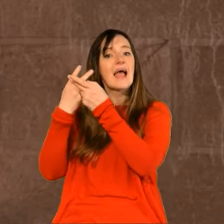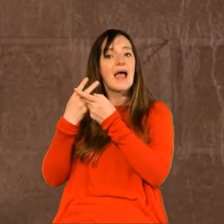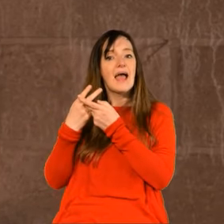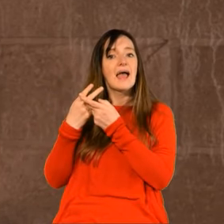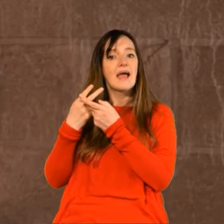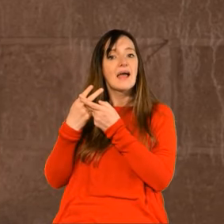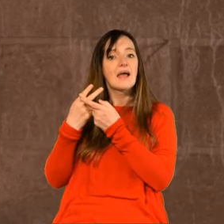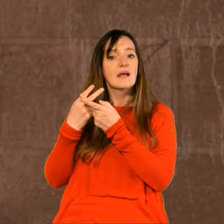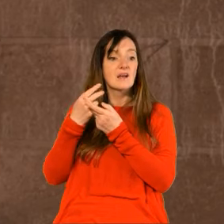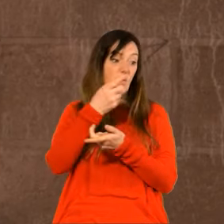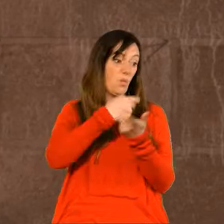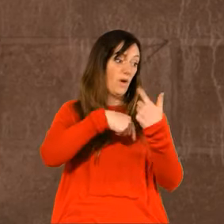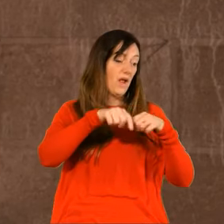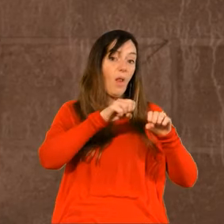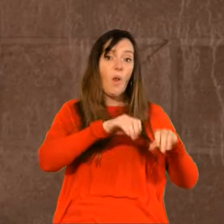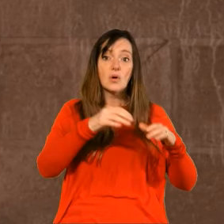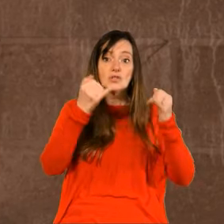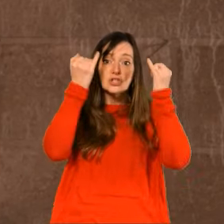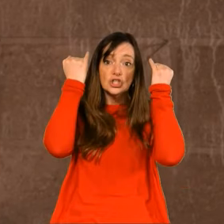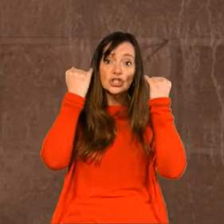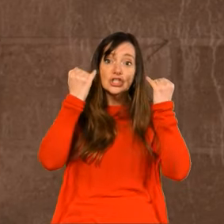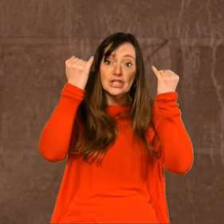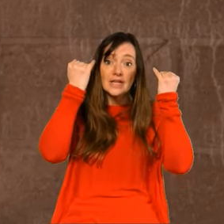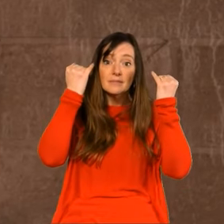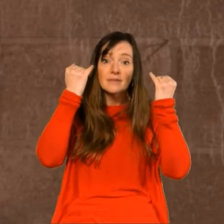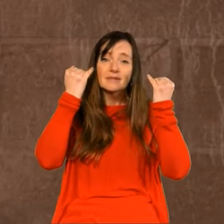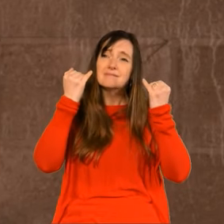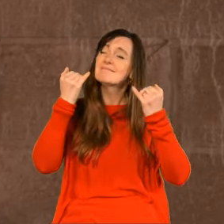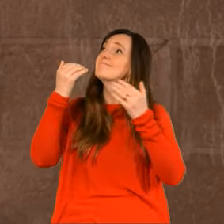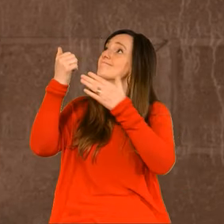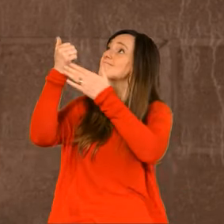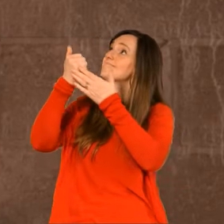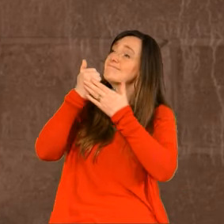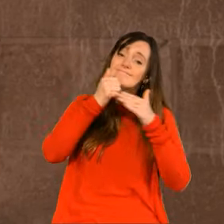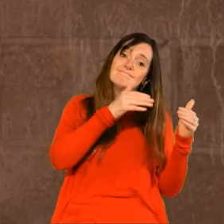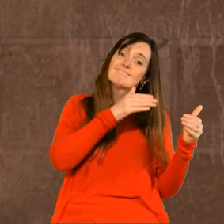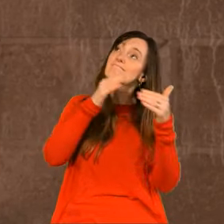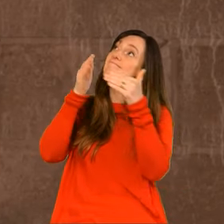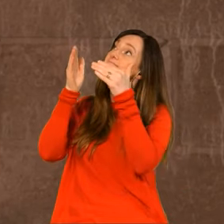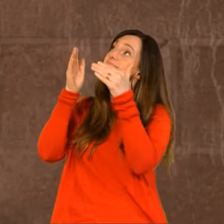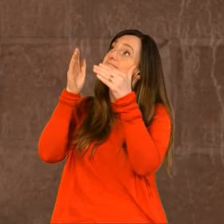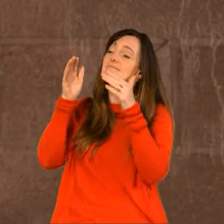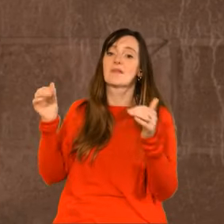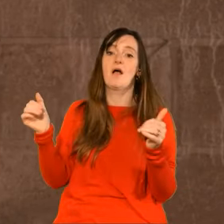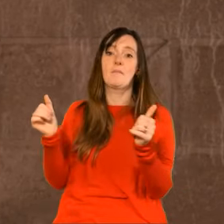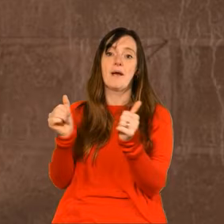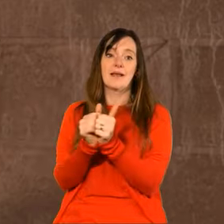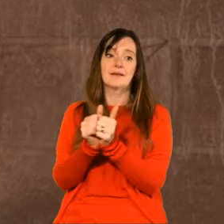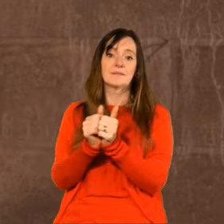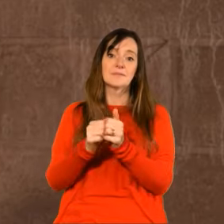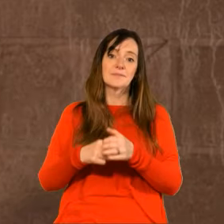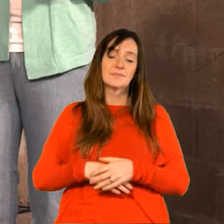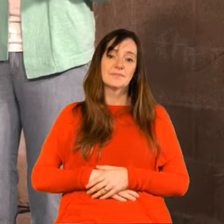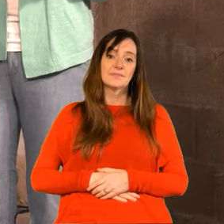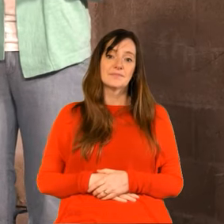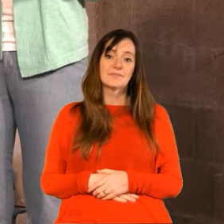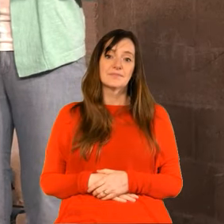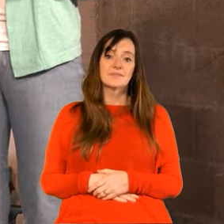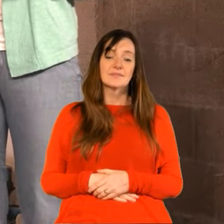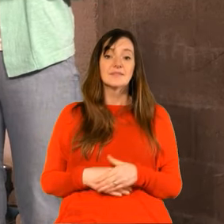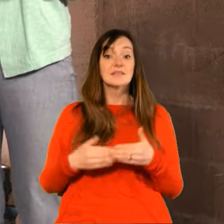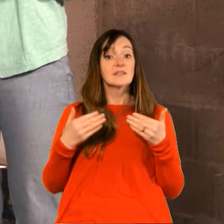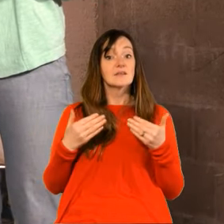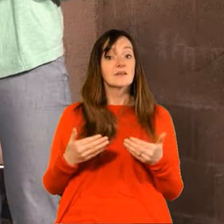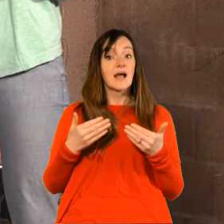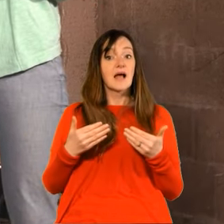sheep. Turn our hearts to you now, we pray. Amen. Amen. Well, now let us